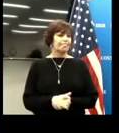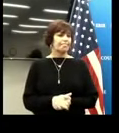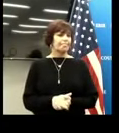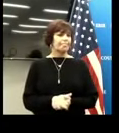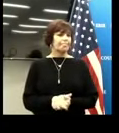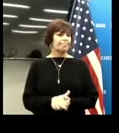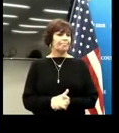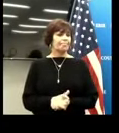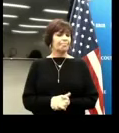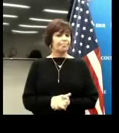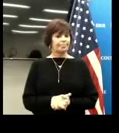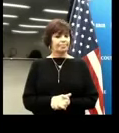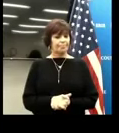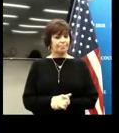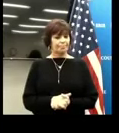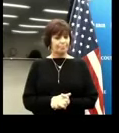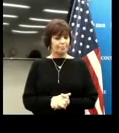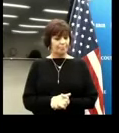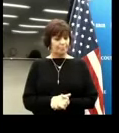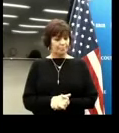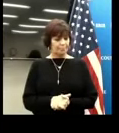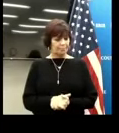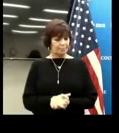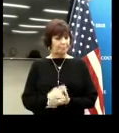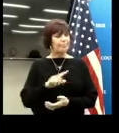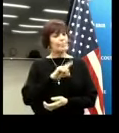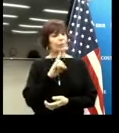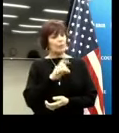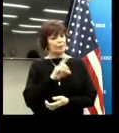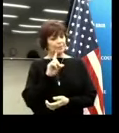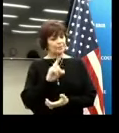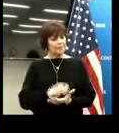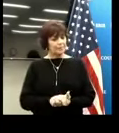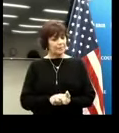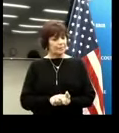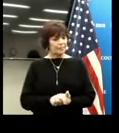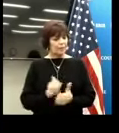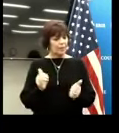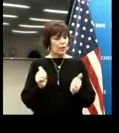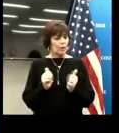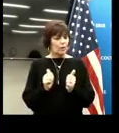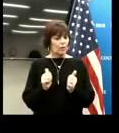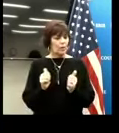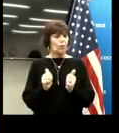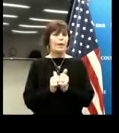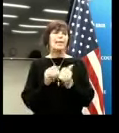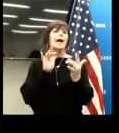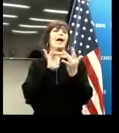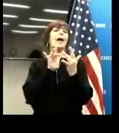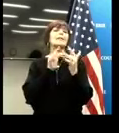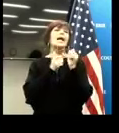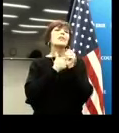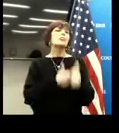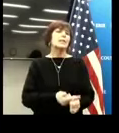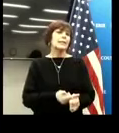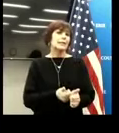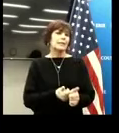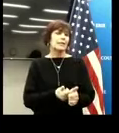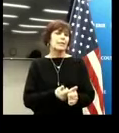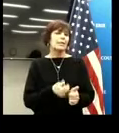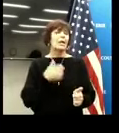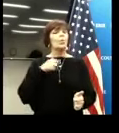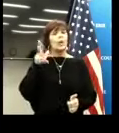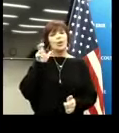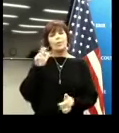Sandra, do you have any more questions, Buffalo News? Yes. In regard to contact tracing, we heard from Dr. Burstein